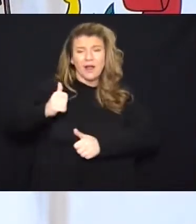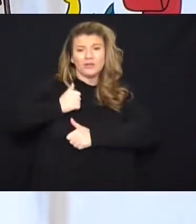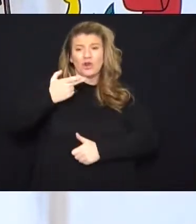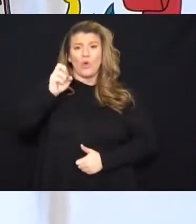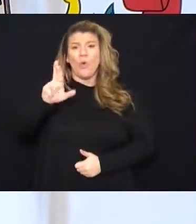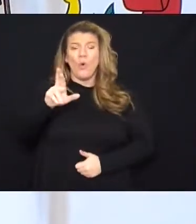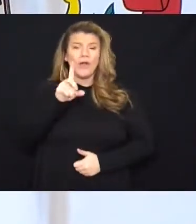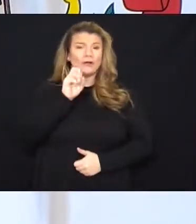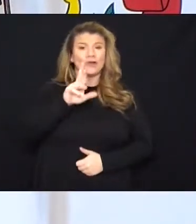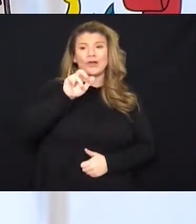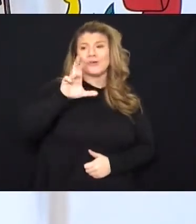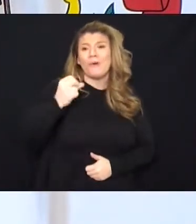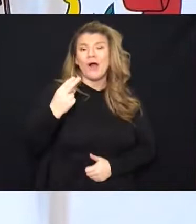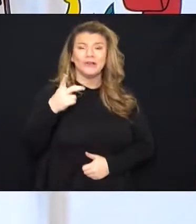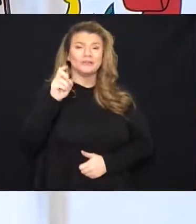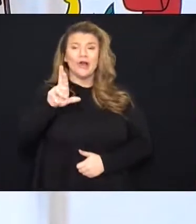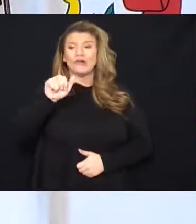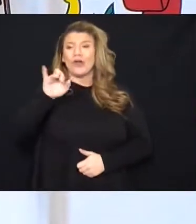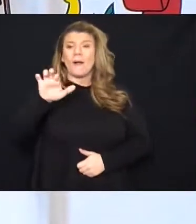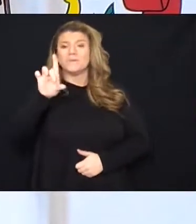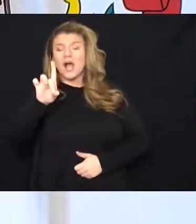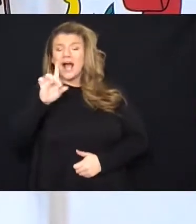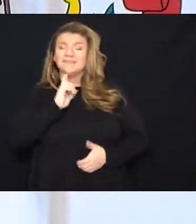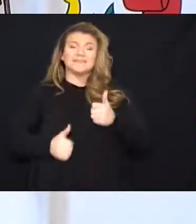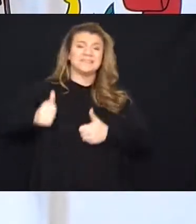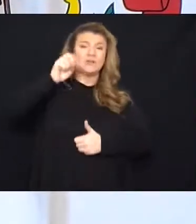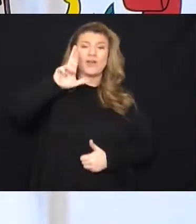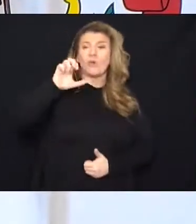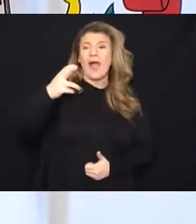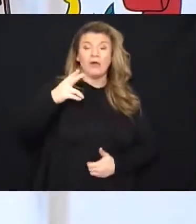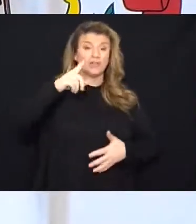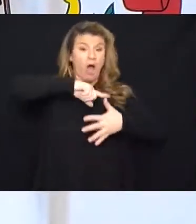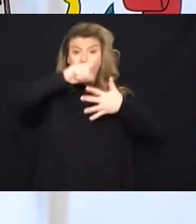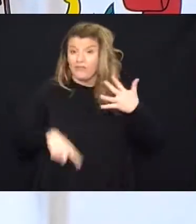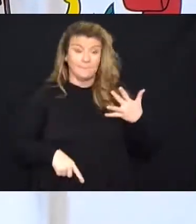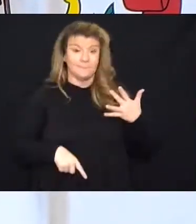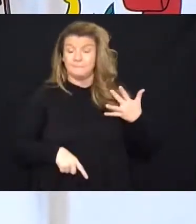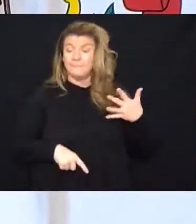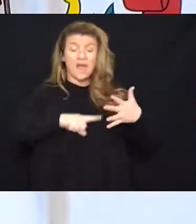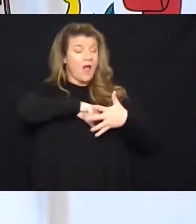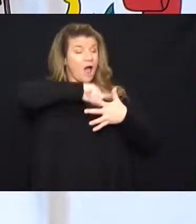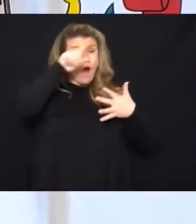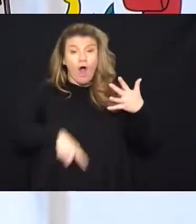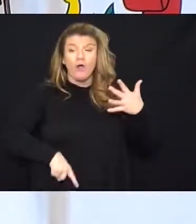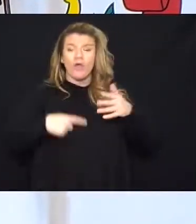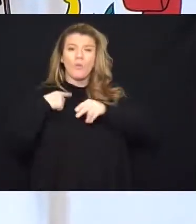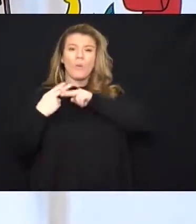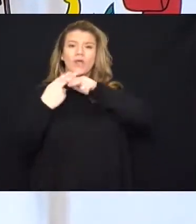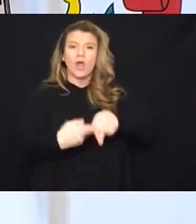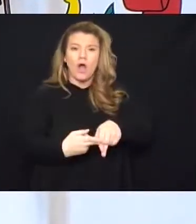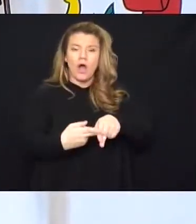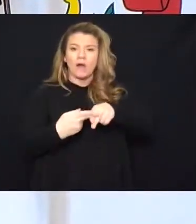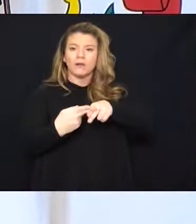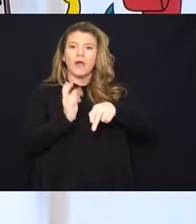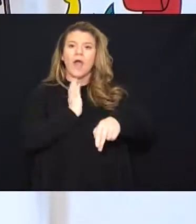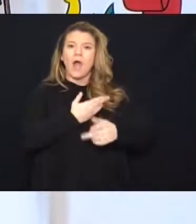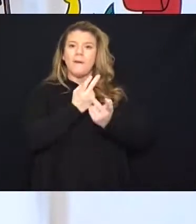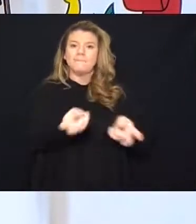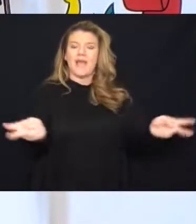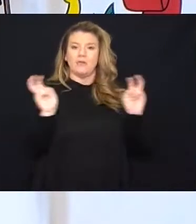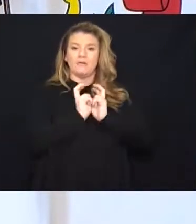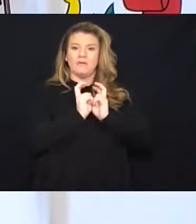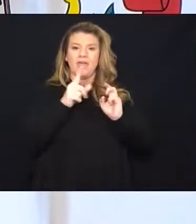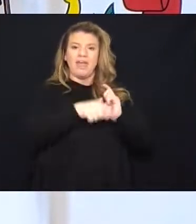and Dr. Amjad and, you know, Secretary Crouch and all those that we call upon that are really giving